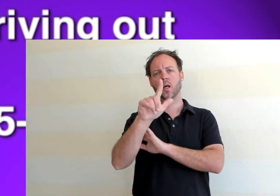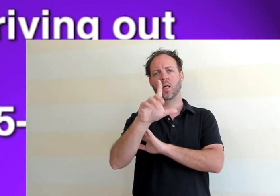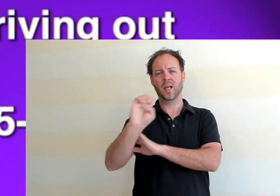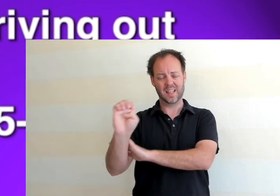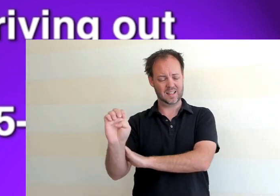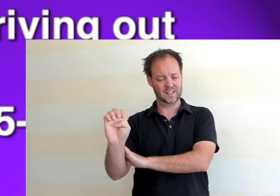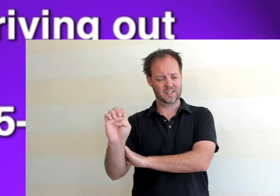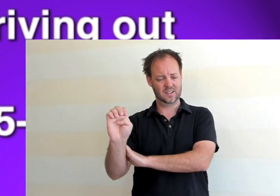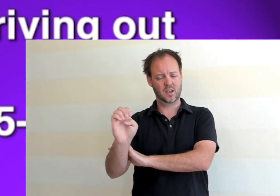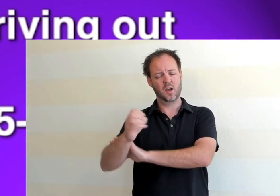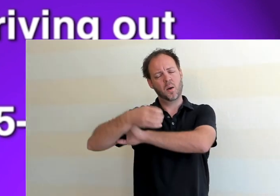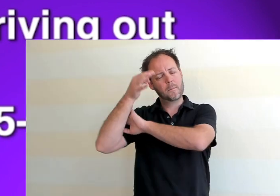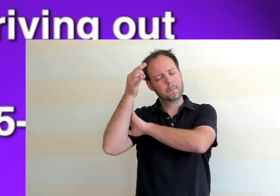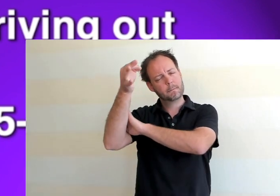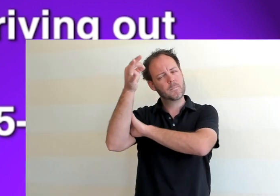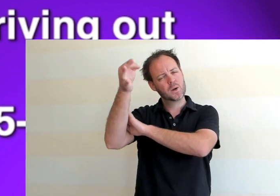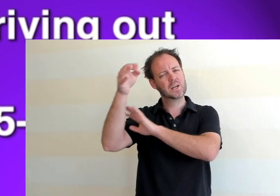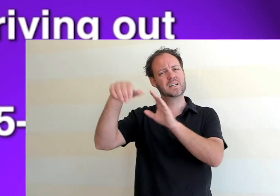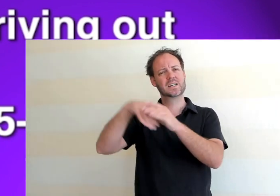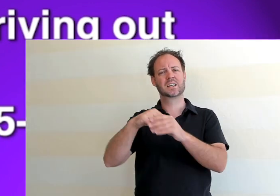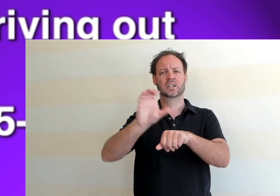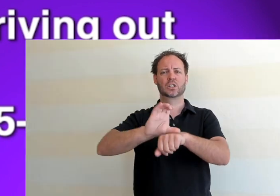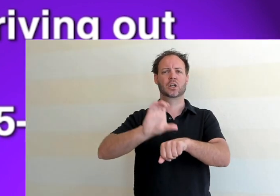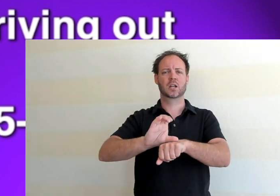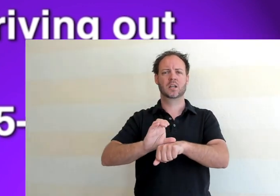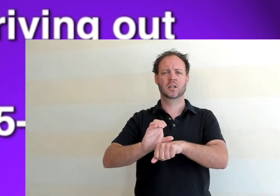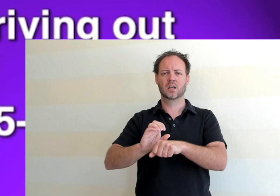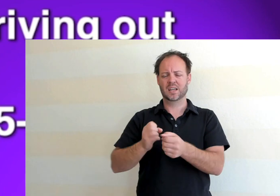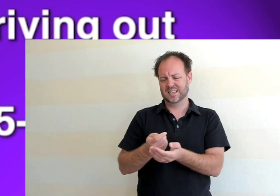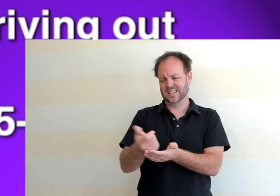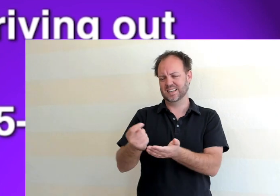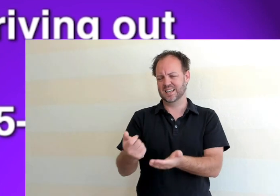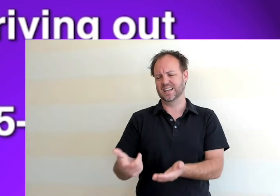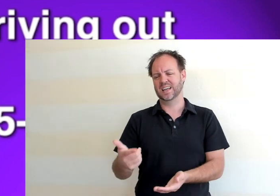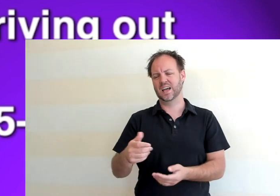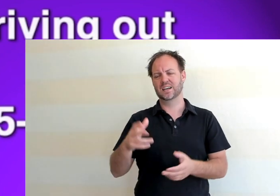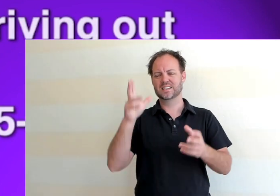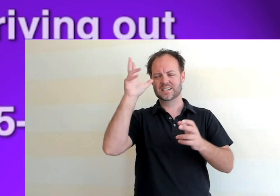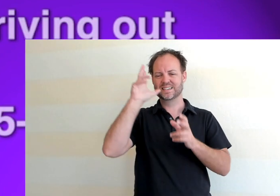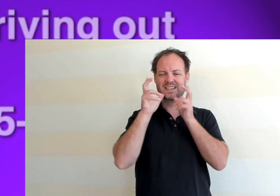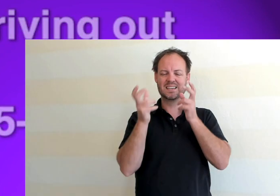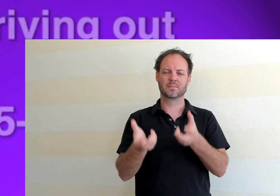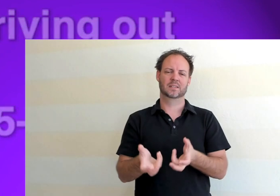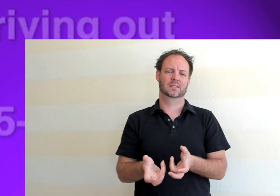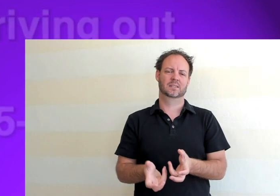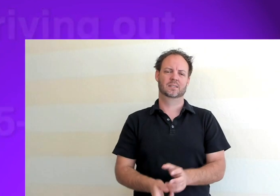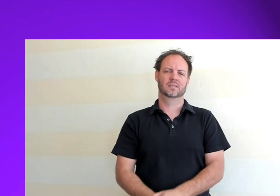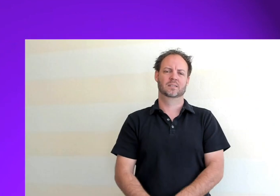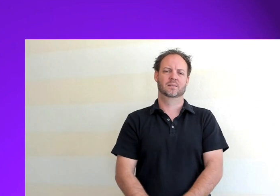Galilee, preaching in their synagogues and driving out demons.